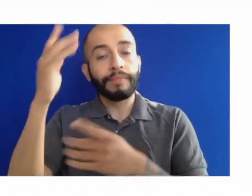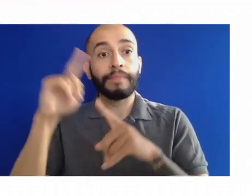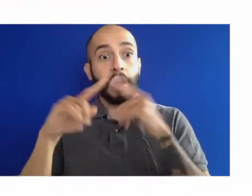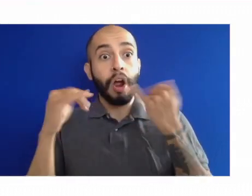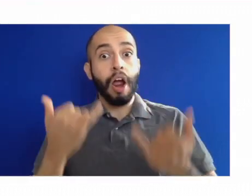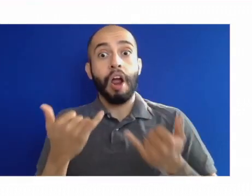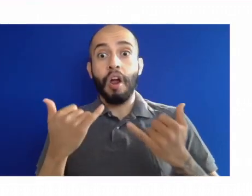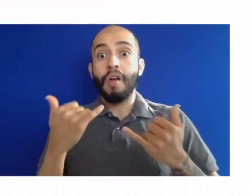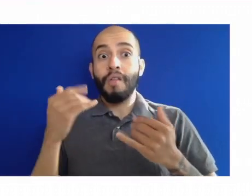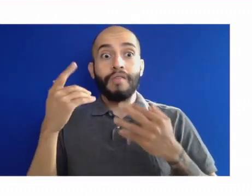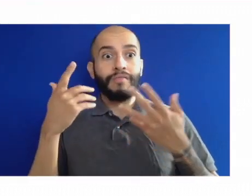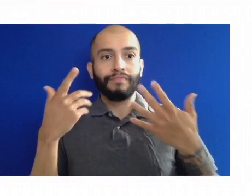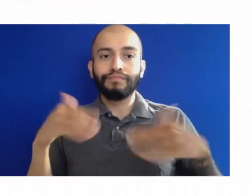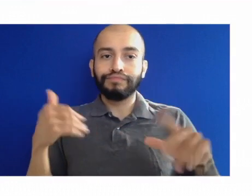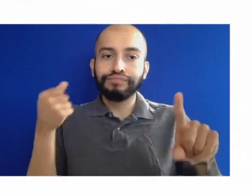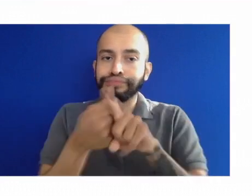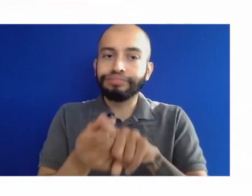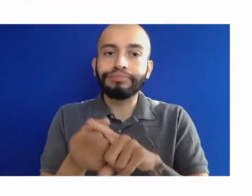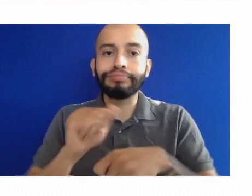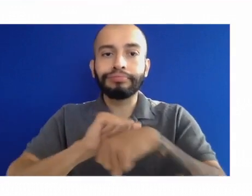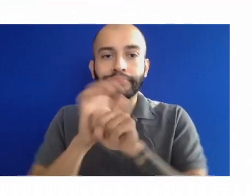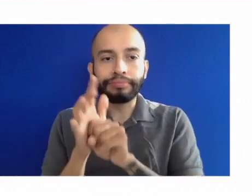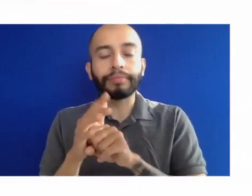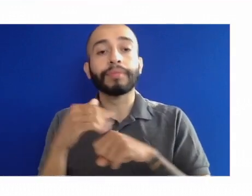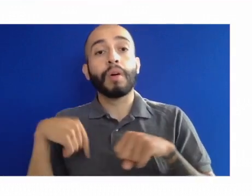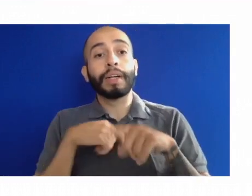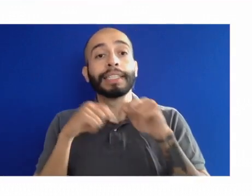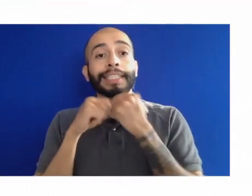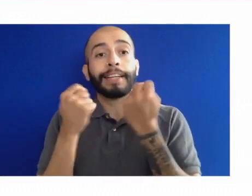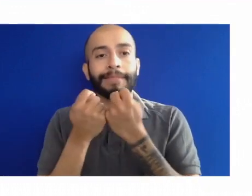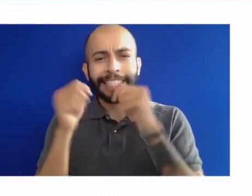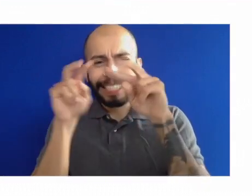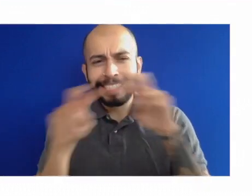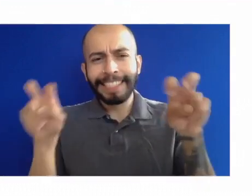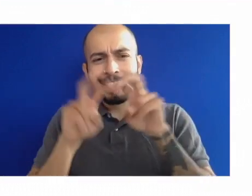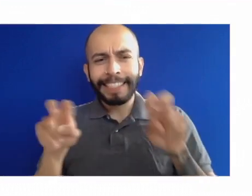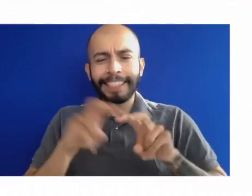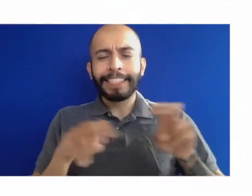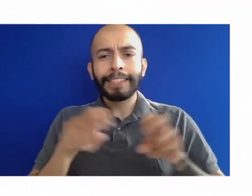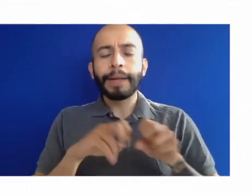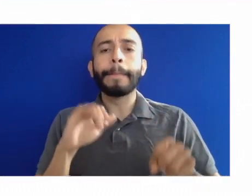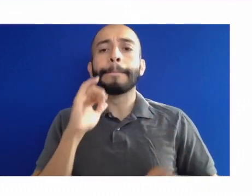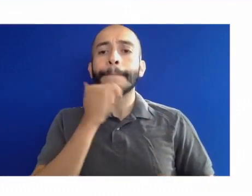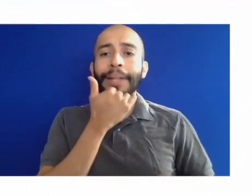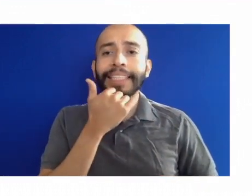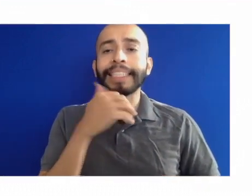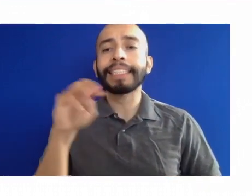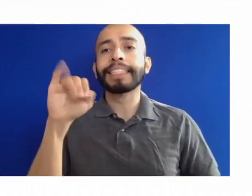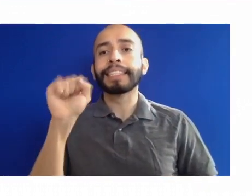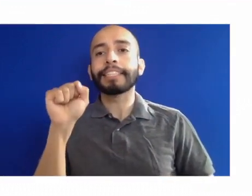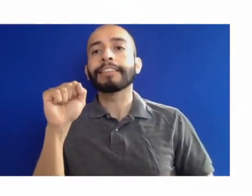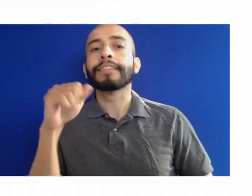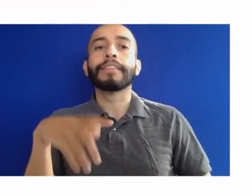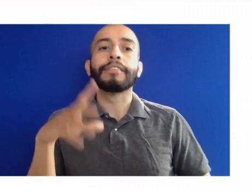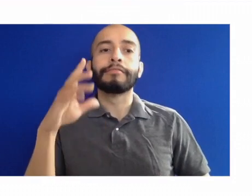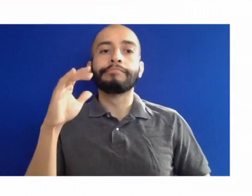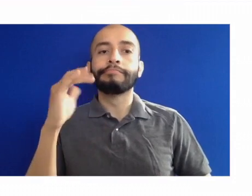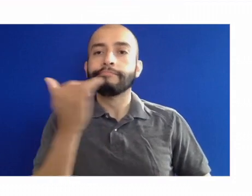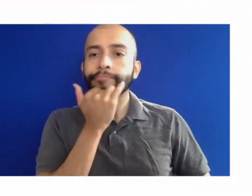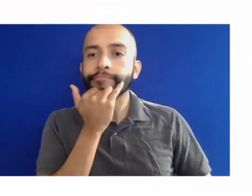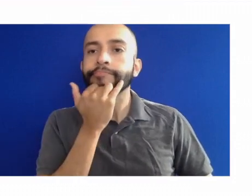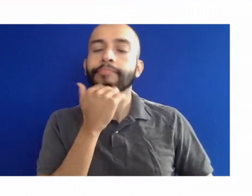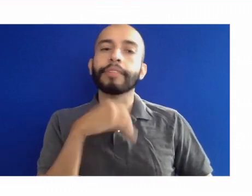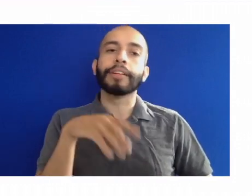to non-vaccination. And you'll see there's a really big uncertainty range here, because you know, it's hard to determine exactly